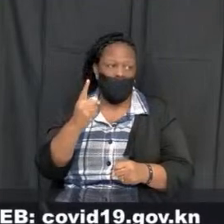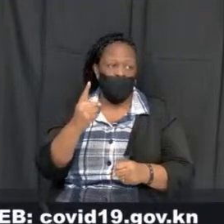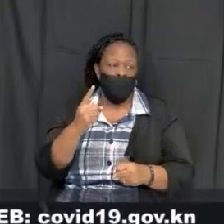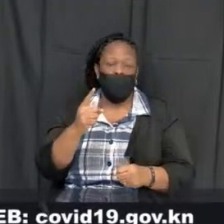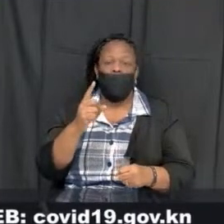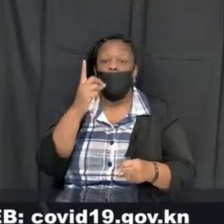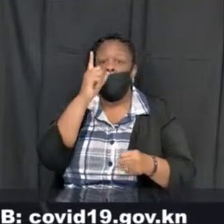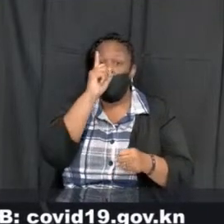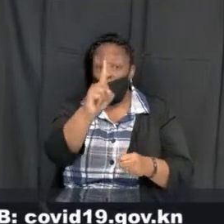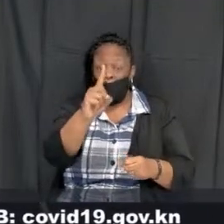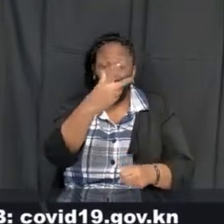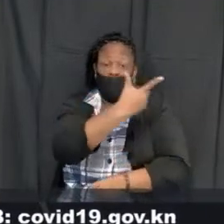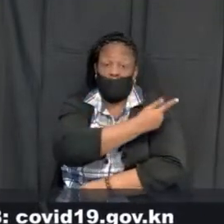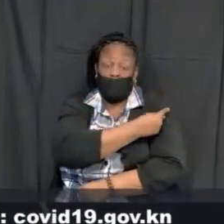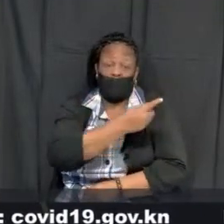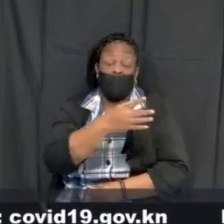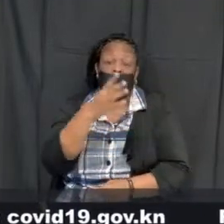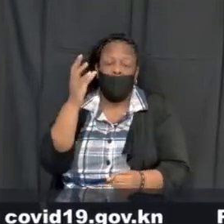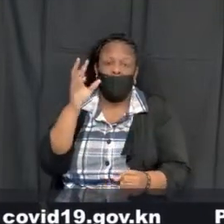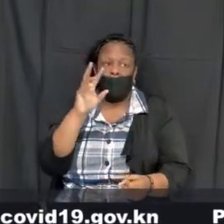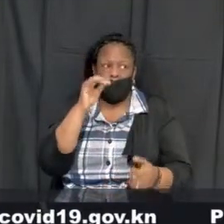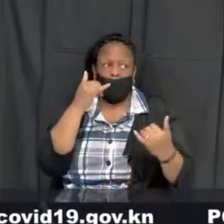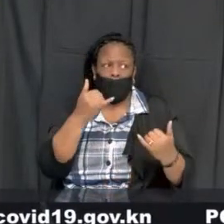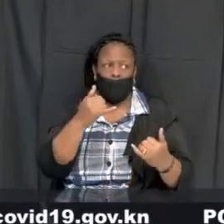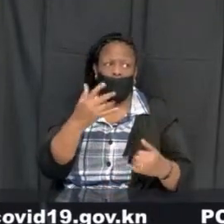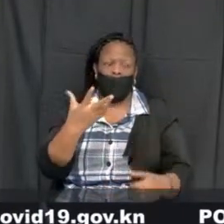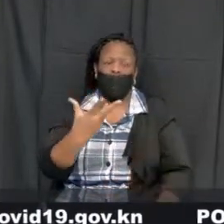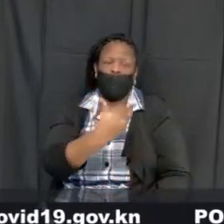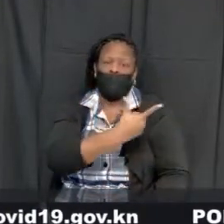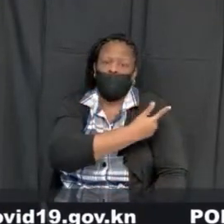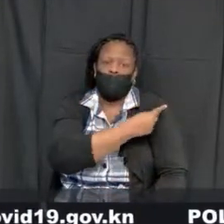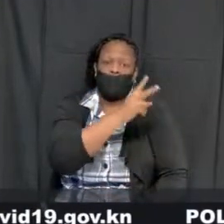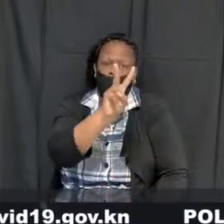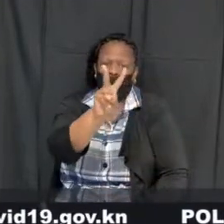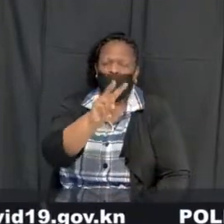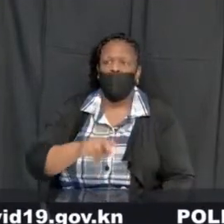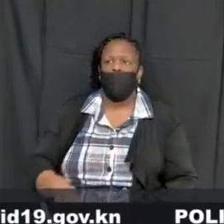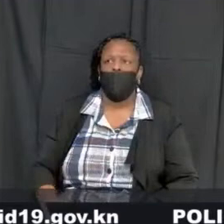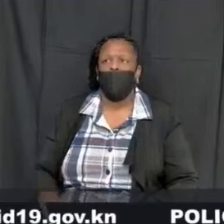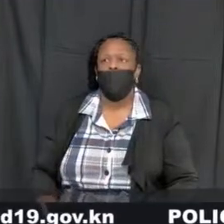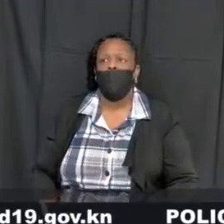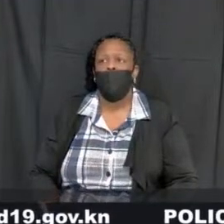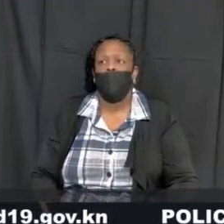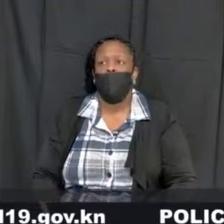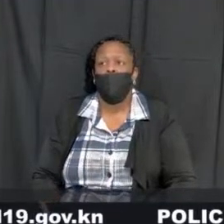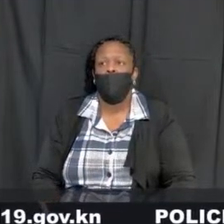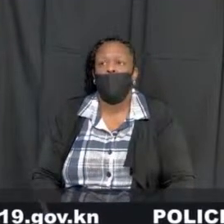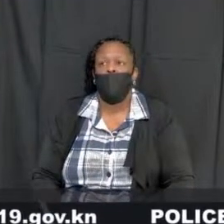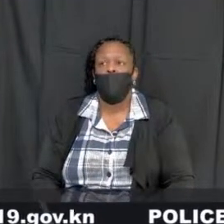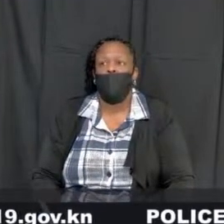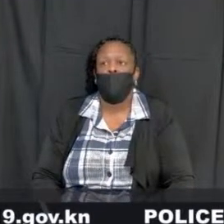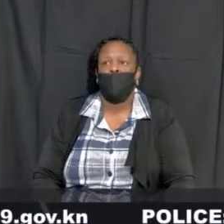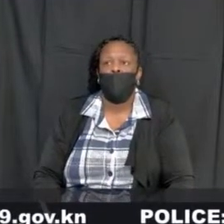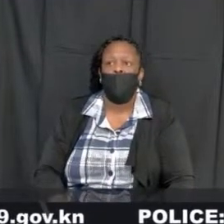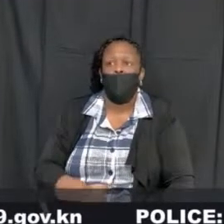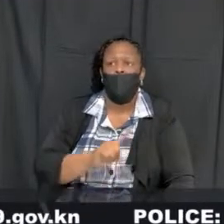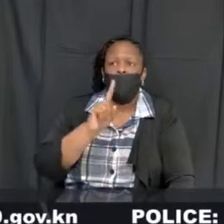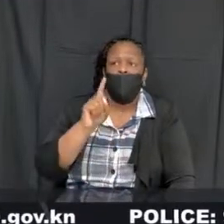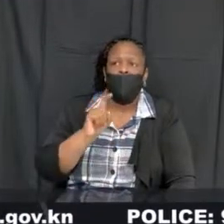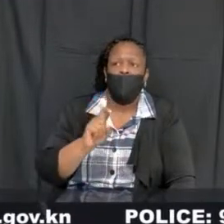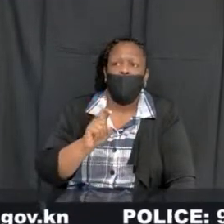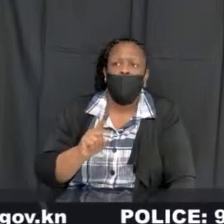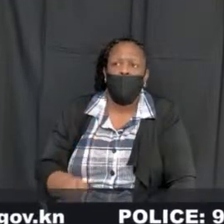And the other question is the travel advisory being for the 3 countries that have variants,